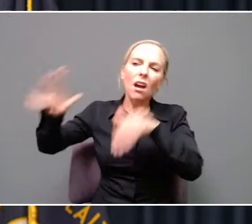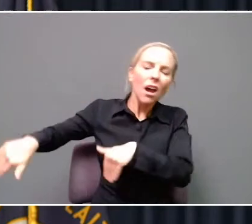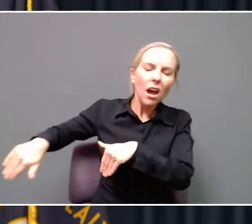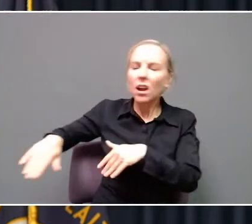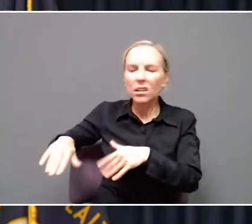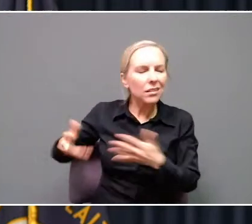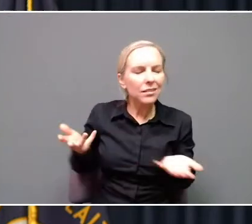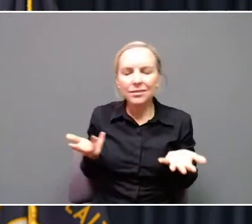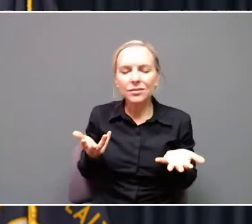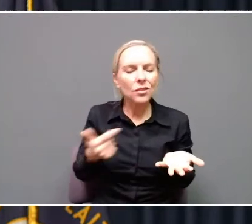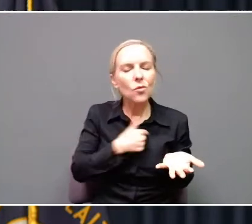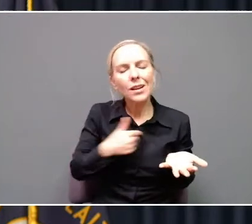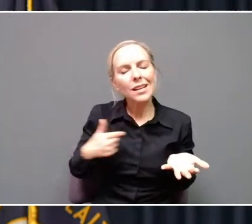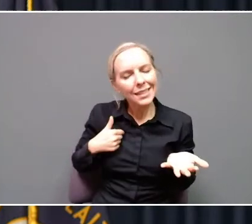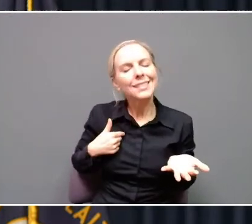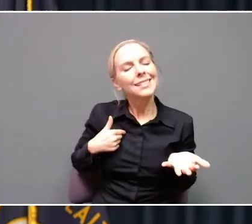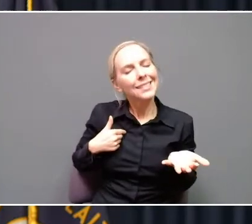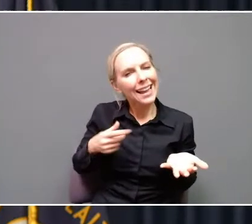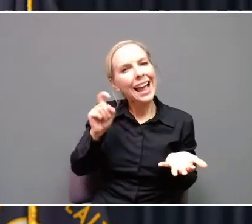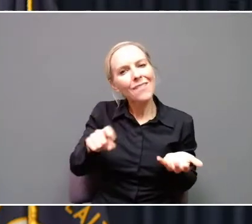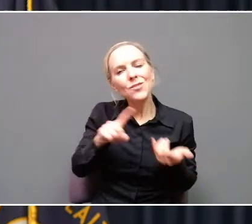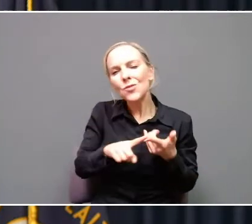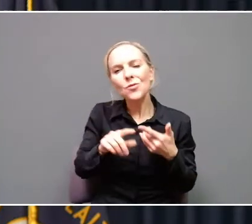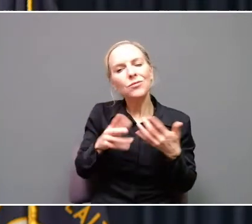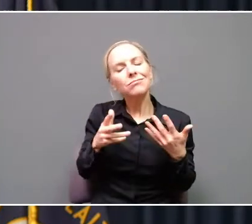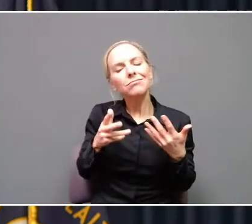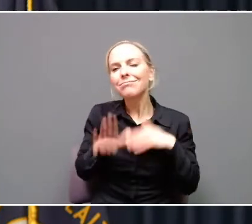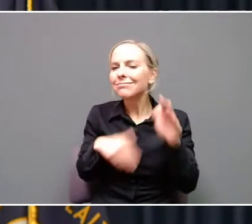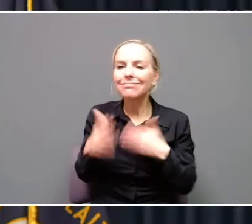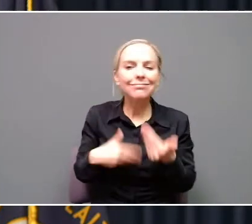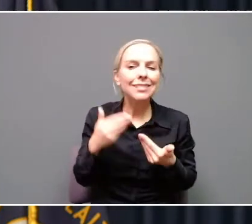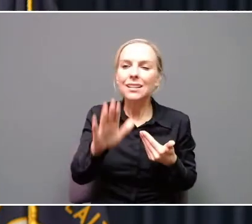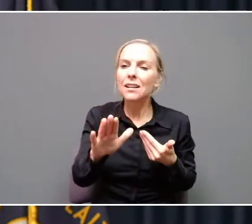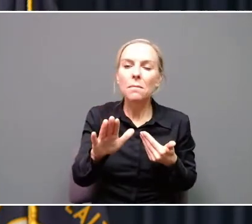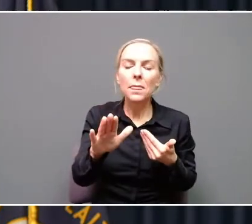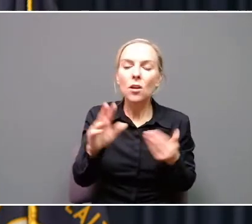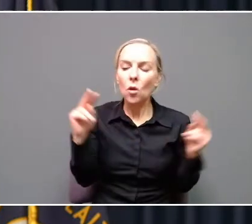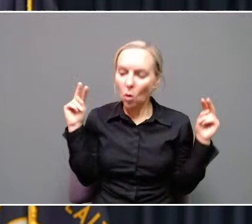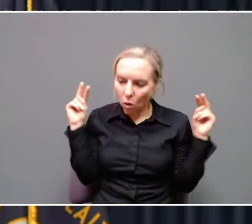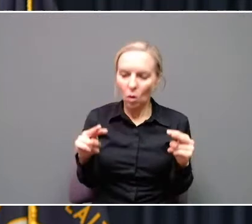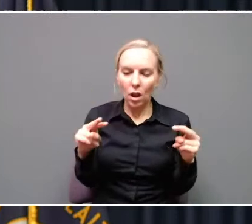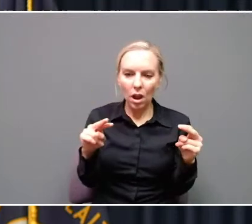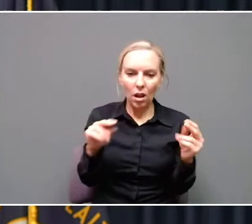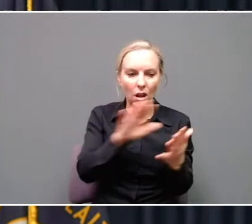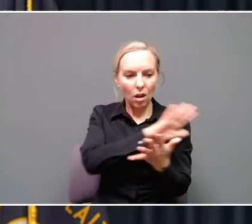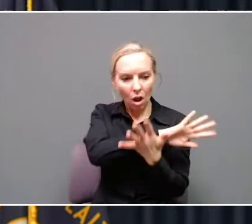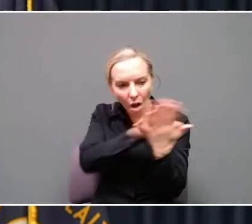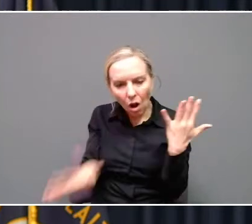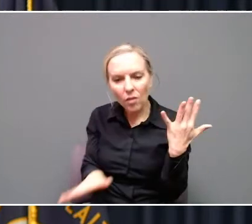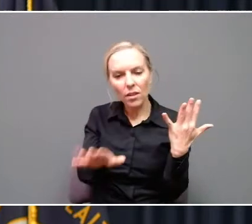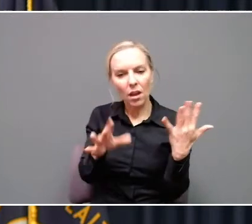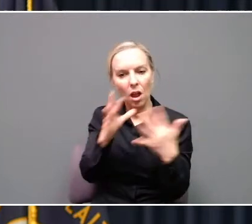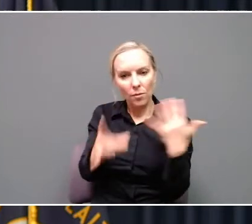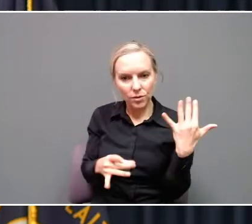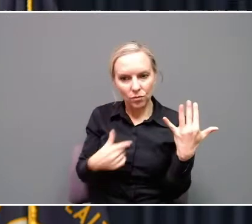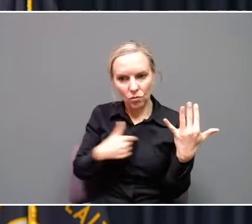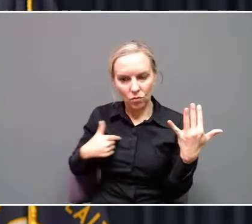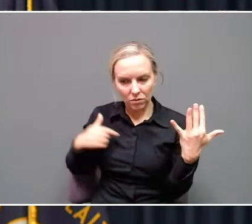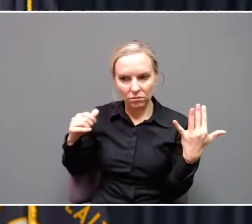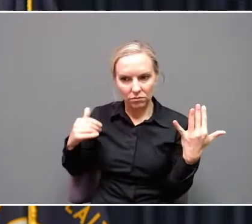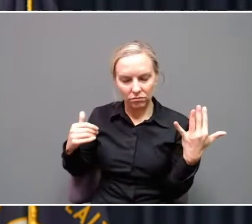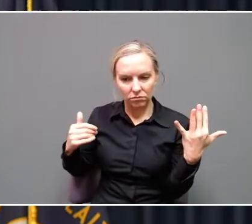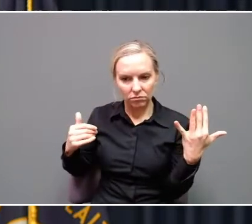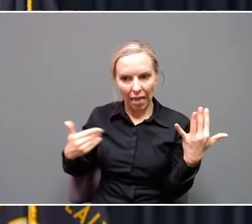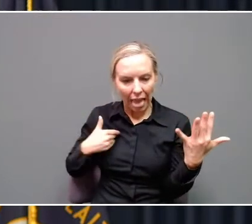So we've got to push forward and look at all the options that we have to help our